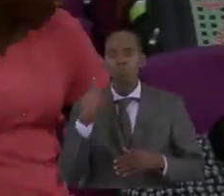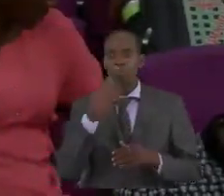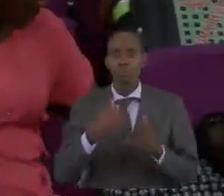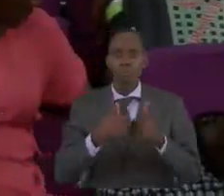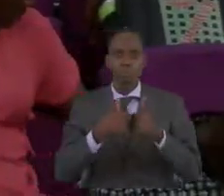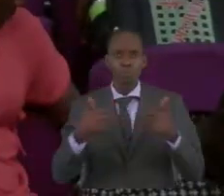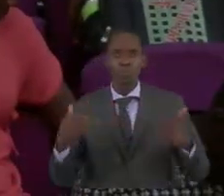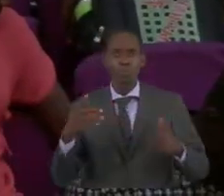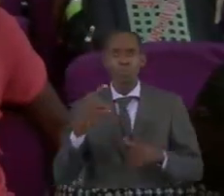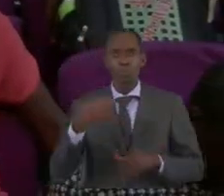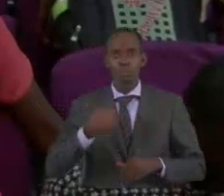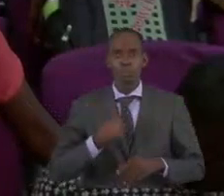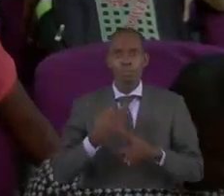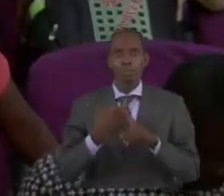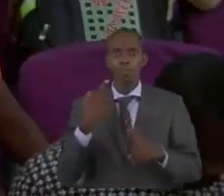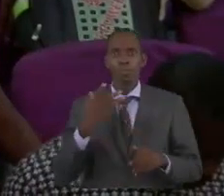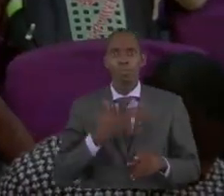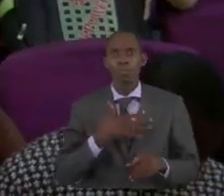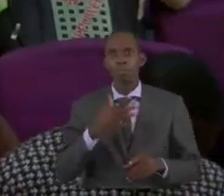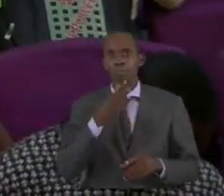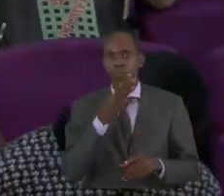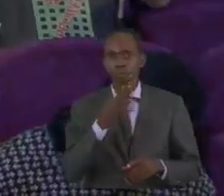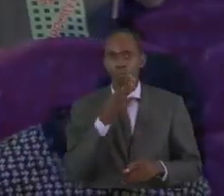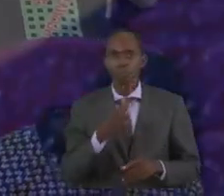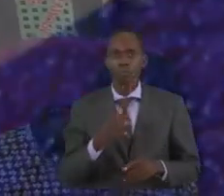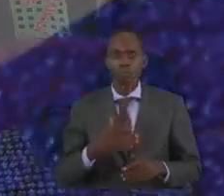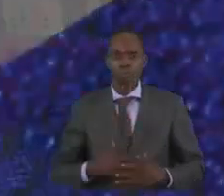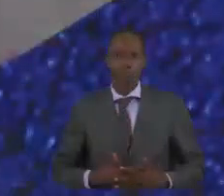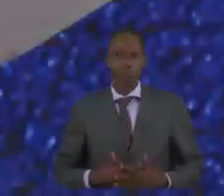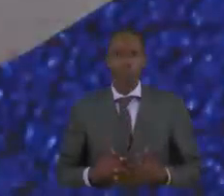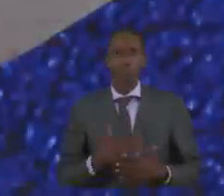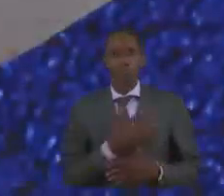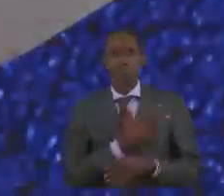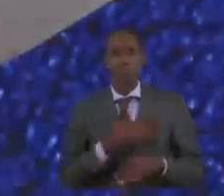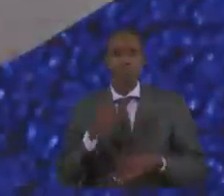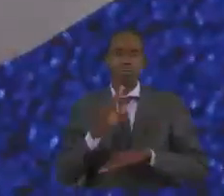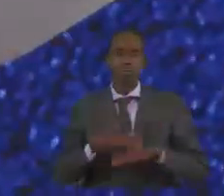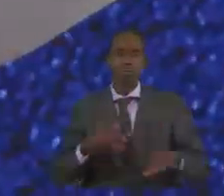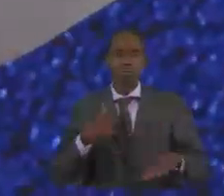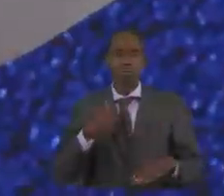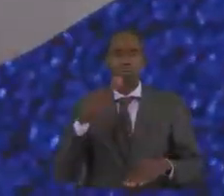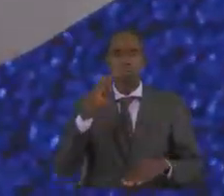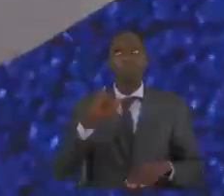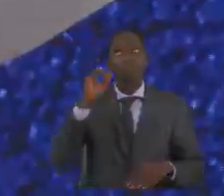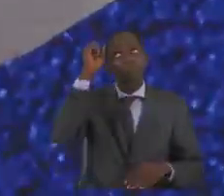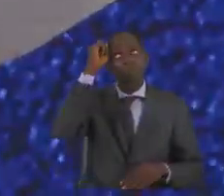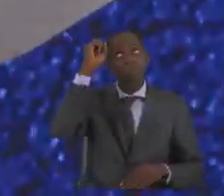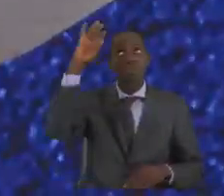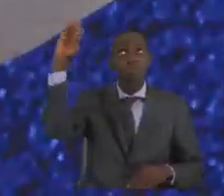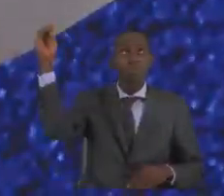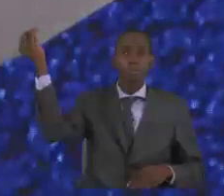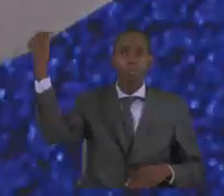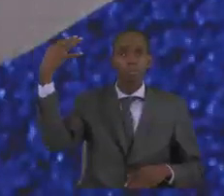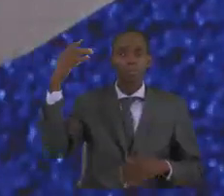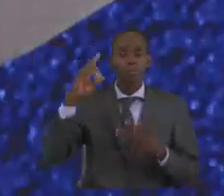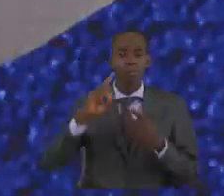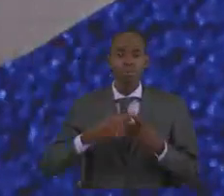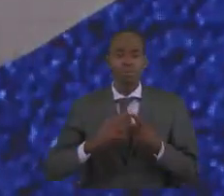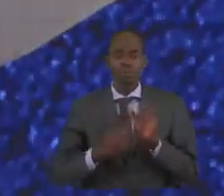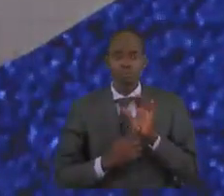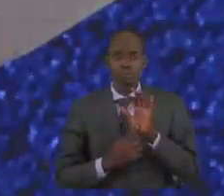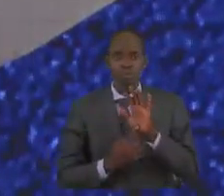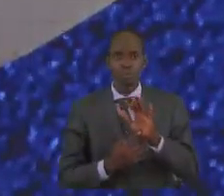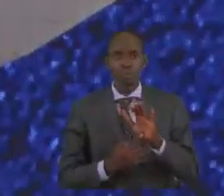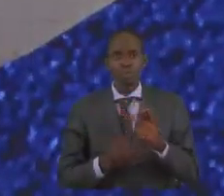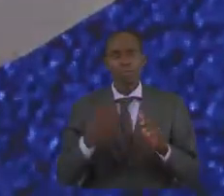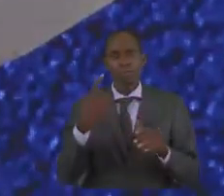separated me from my mother's womb and called me by his grace to reveal